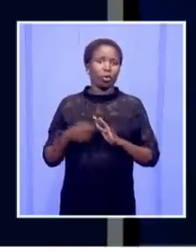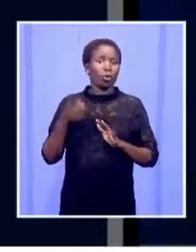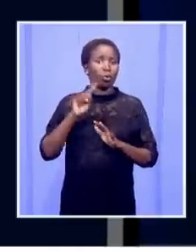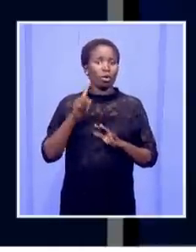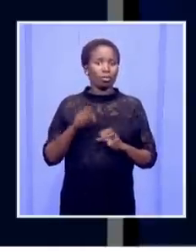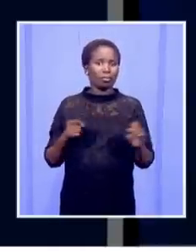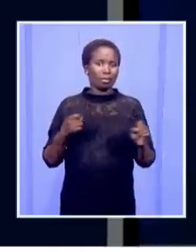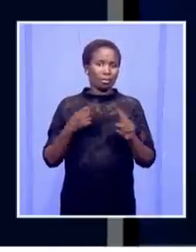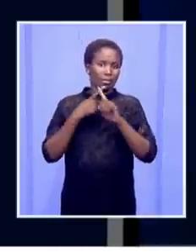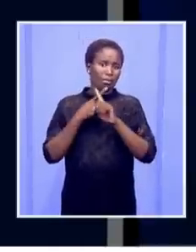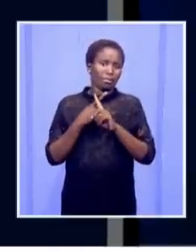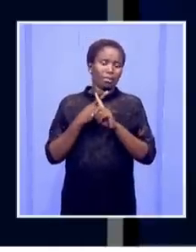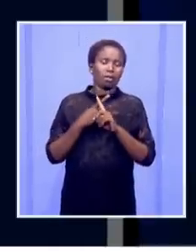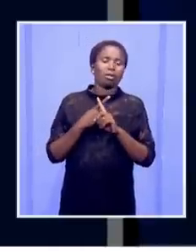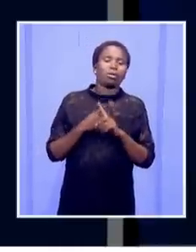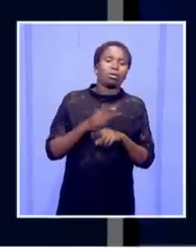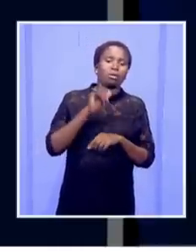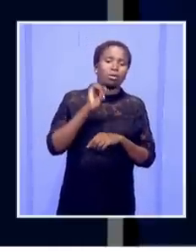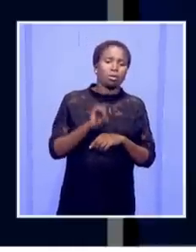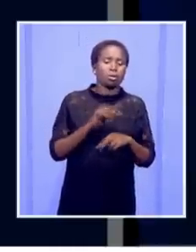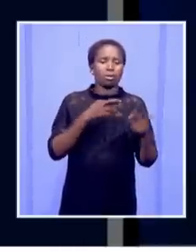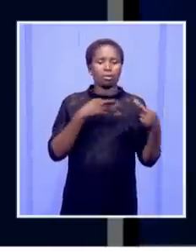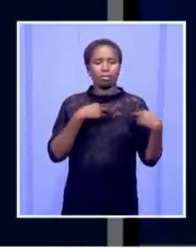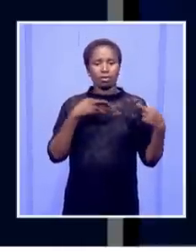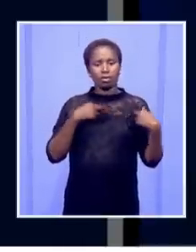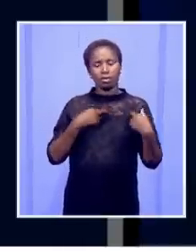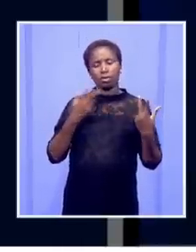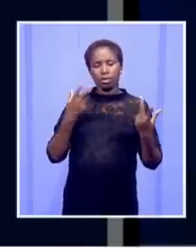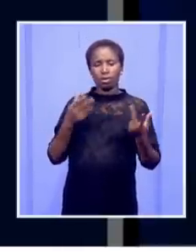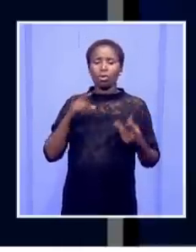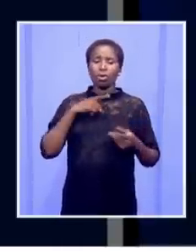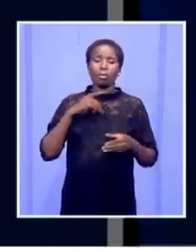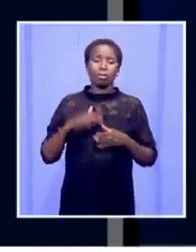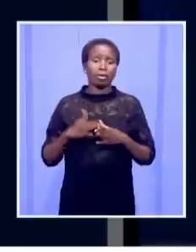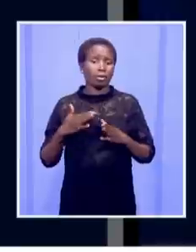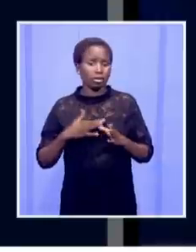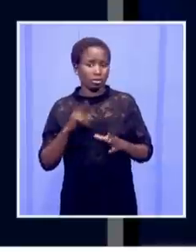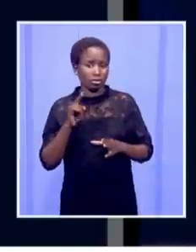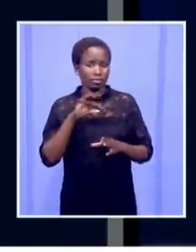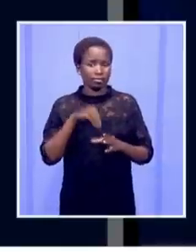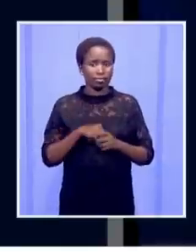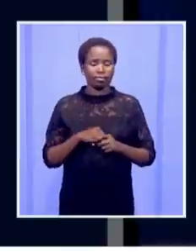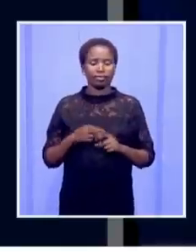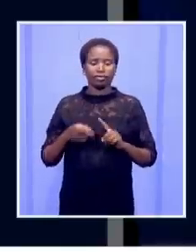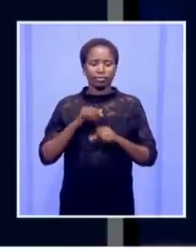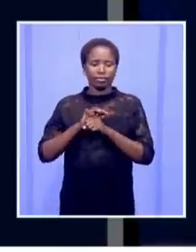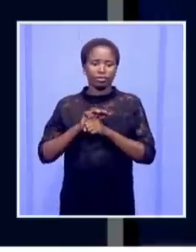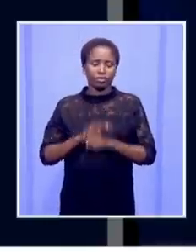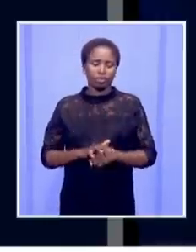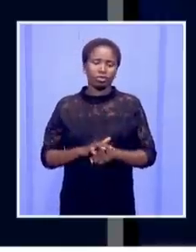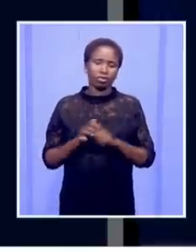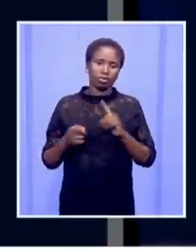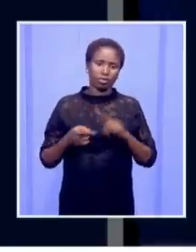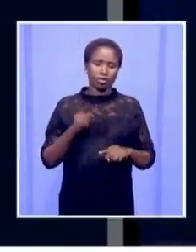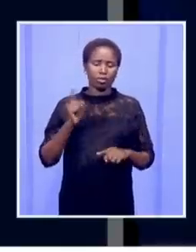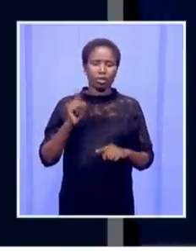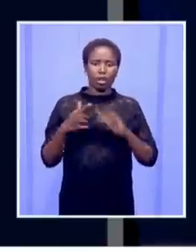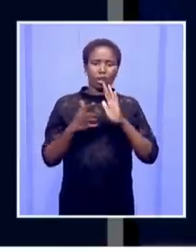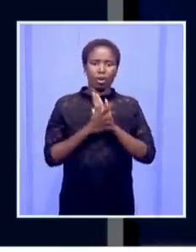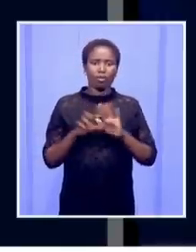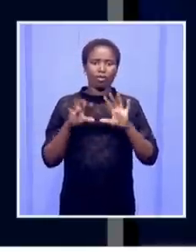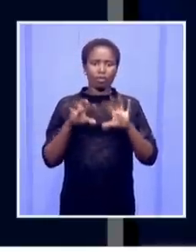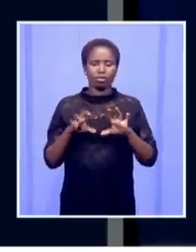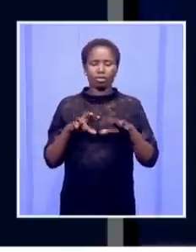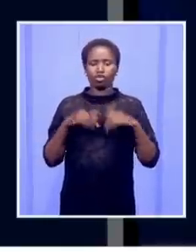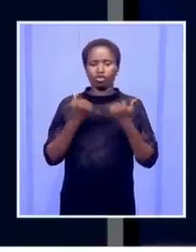Ramaphosa's statements and objective realities and facts. We've been part and parcel of applying necessary pressure to law enforcement agencies and, of course, ensuring that